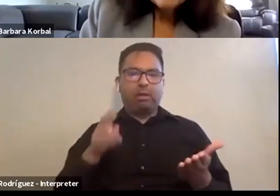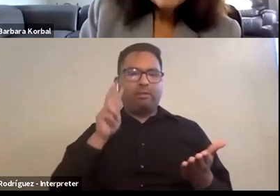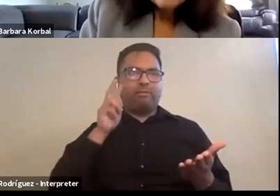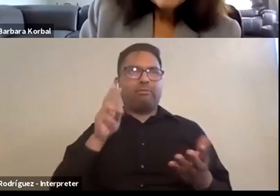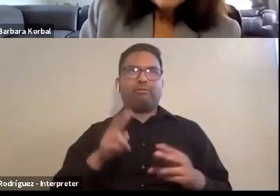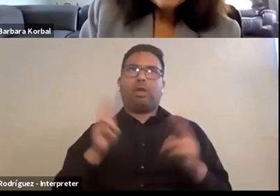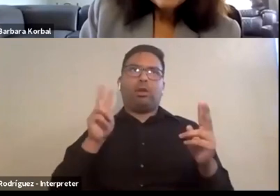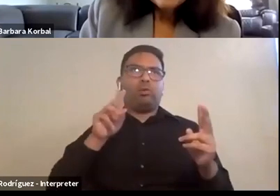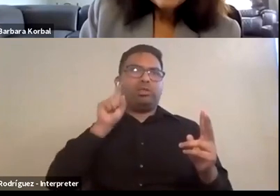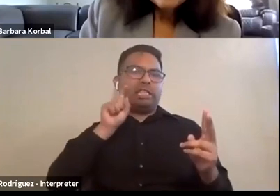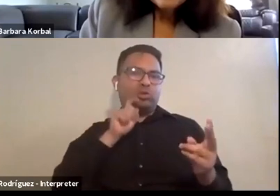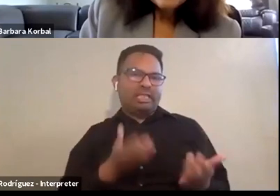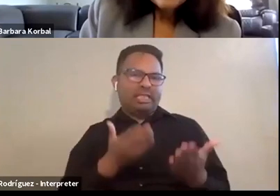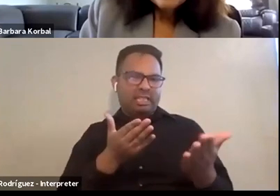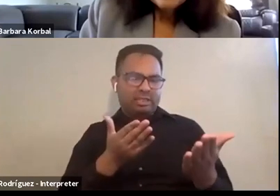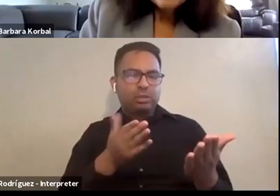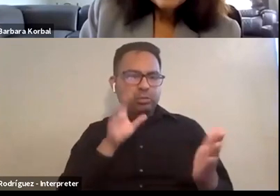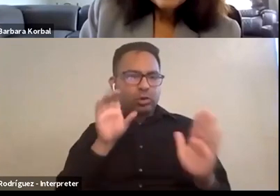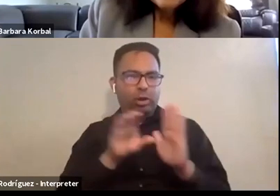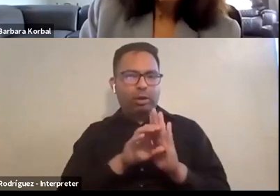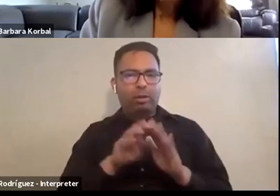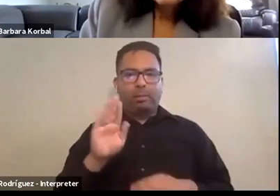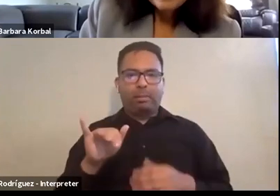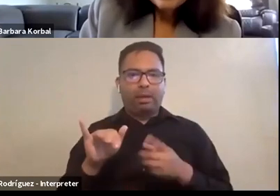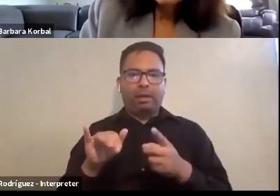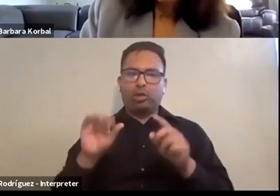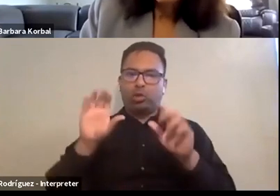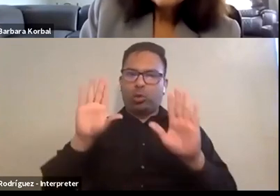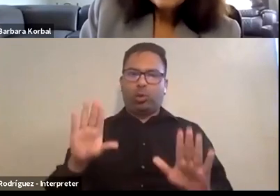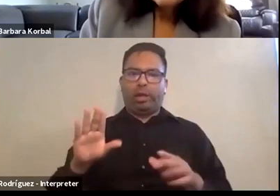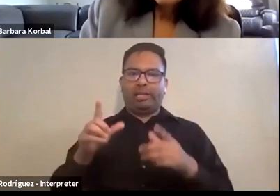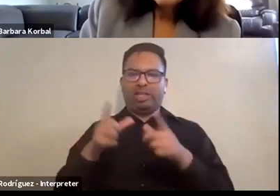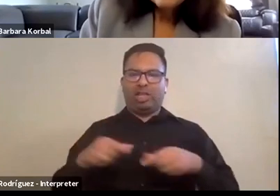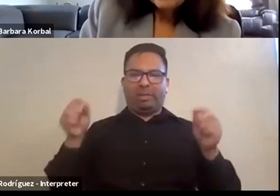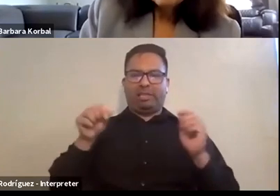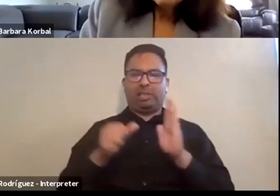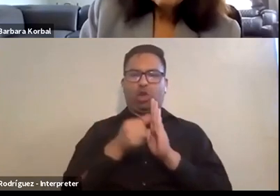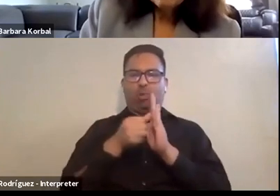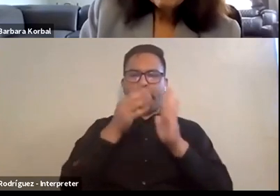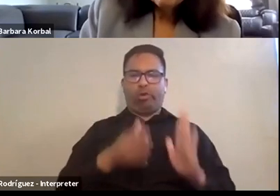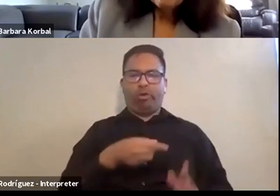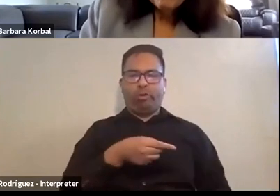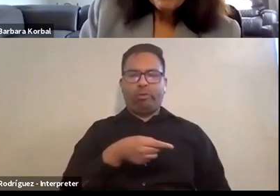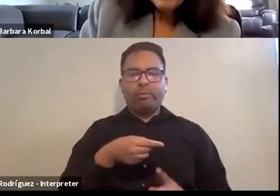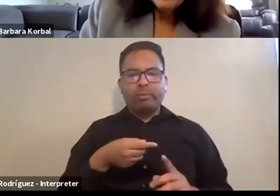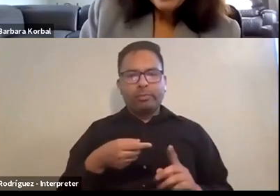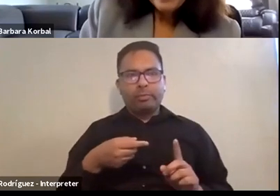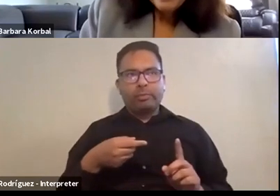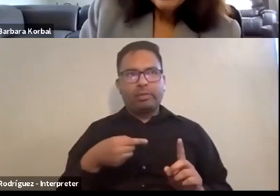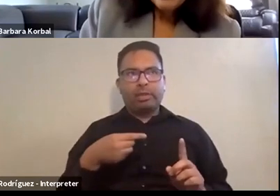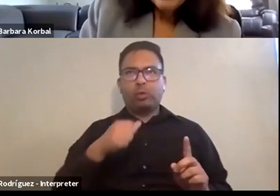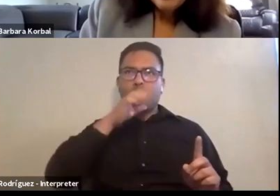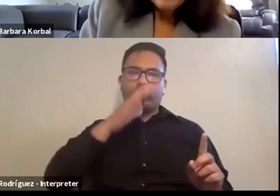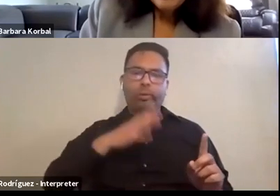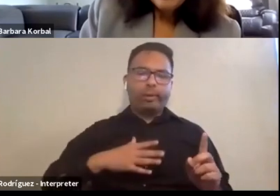sculptures by Shinkishi Tajiri, the great Japanese sculptor, and with women's